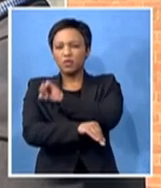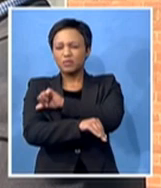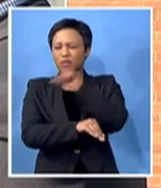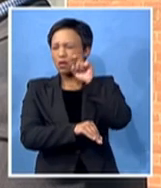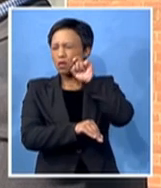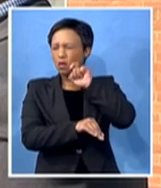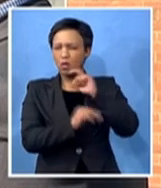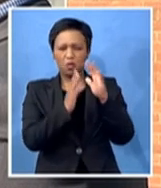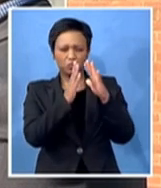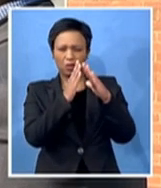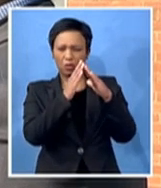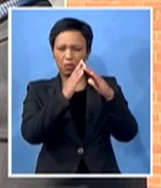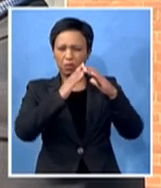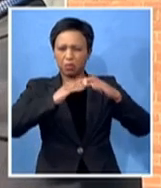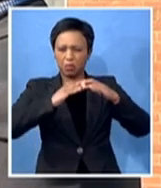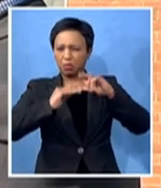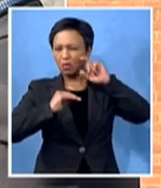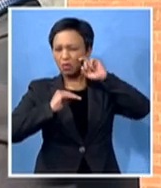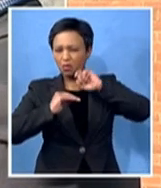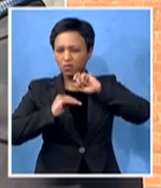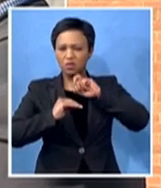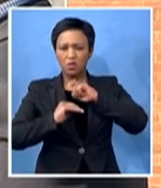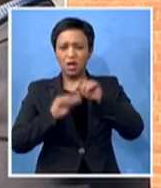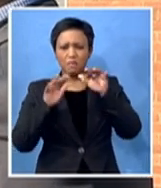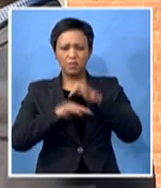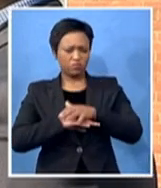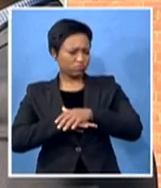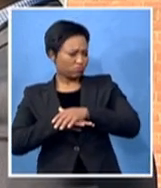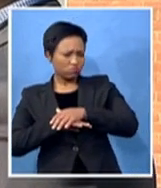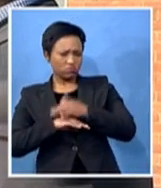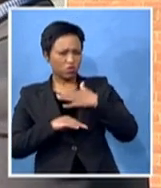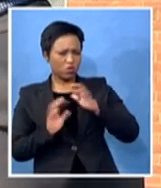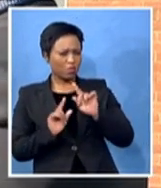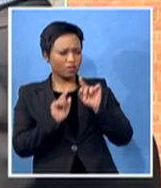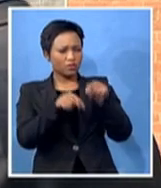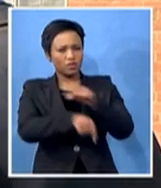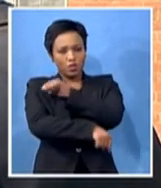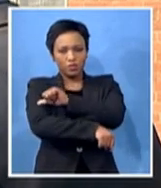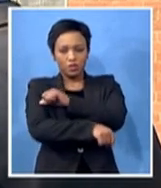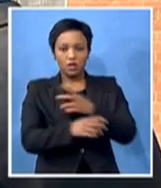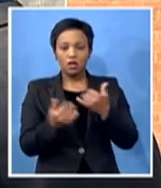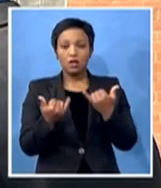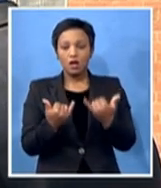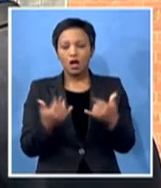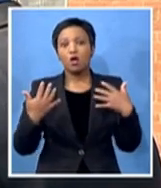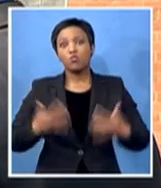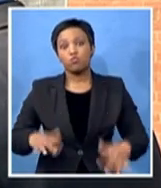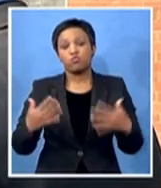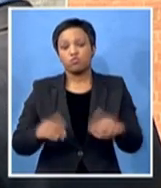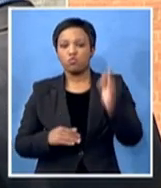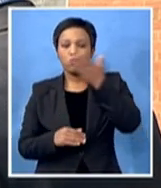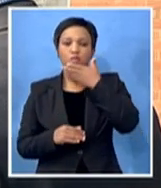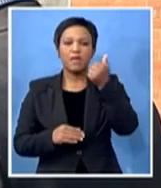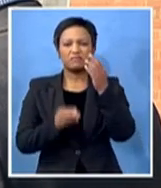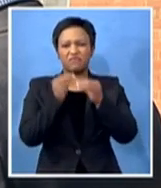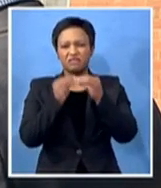willing to come here, but now it is one of the best in the province. Is it currently being used for isolation? If so,